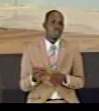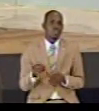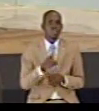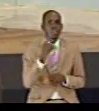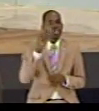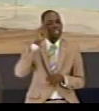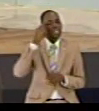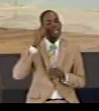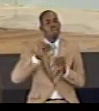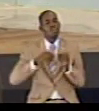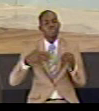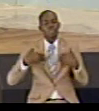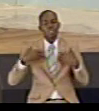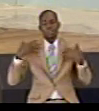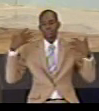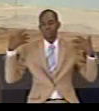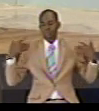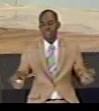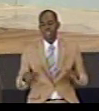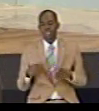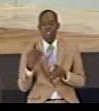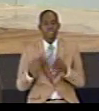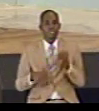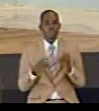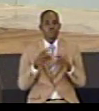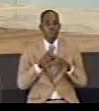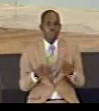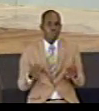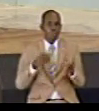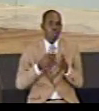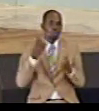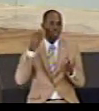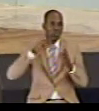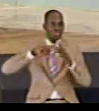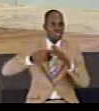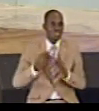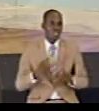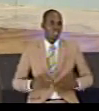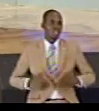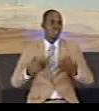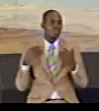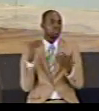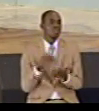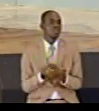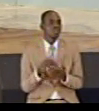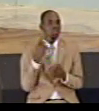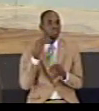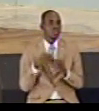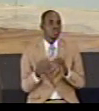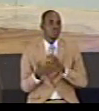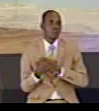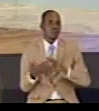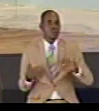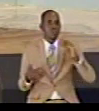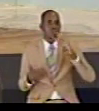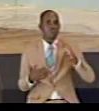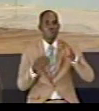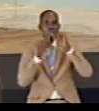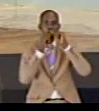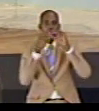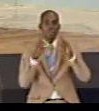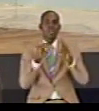was over, but we are starting life all over again. Verse 4, blessed is that